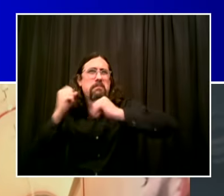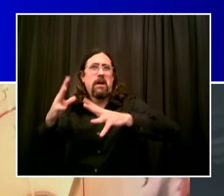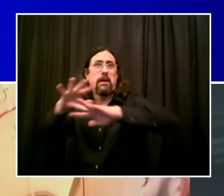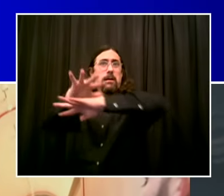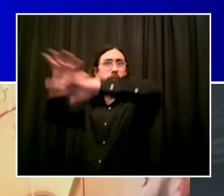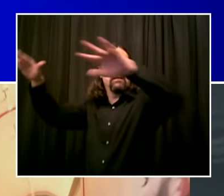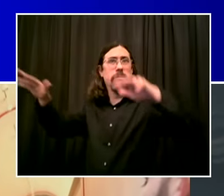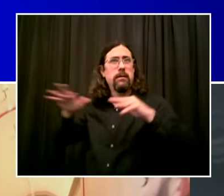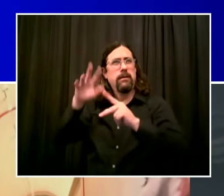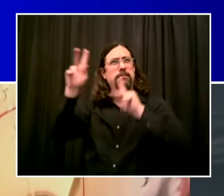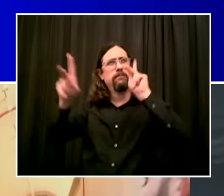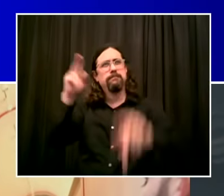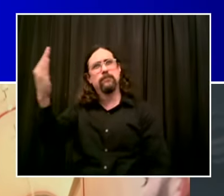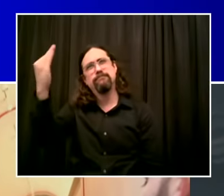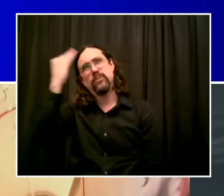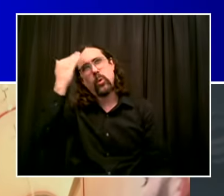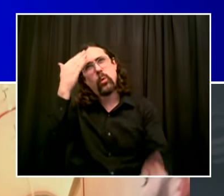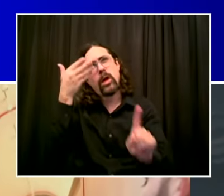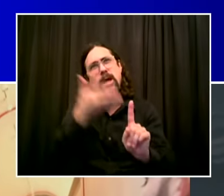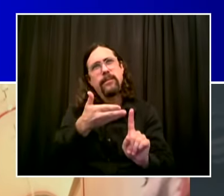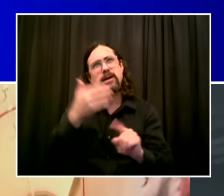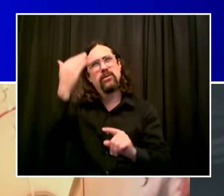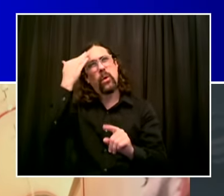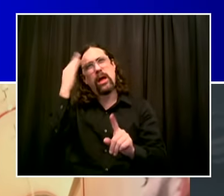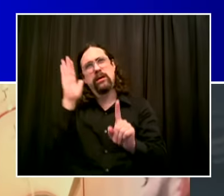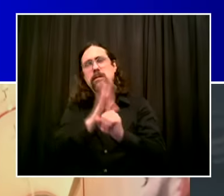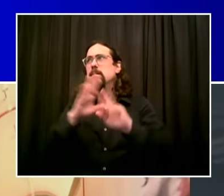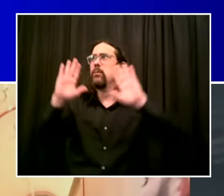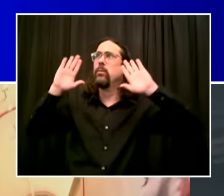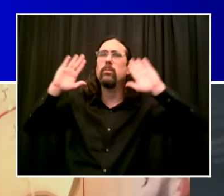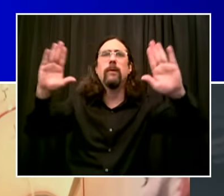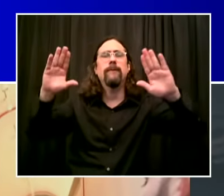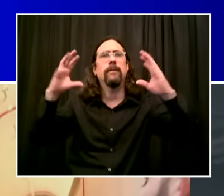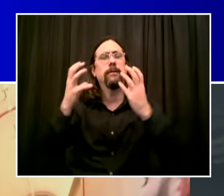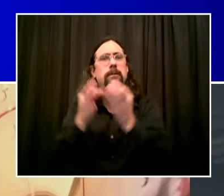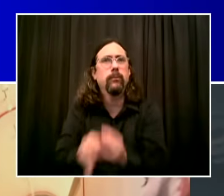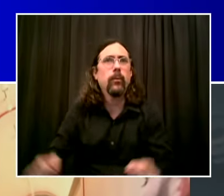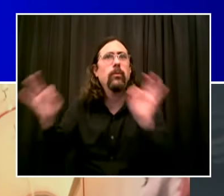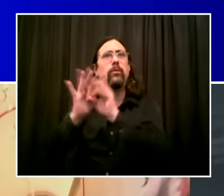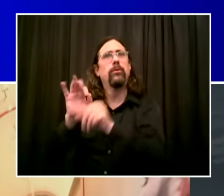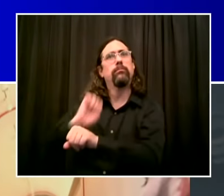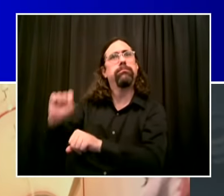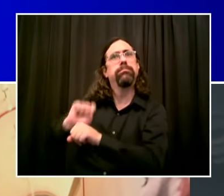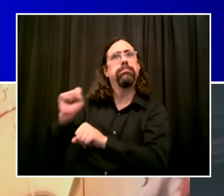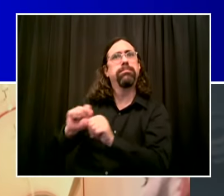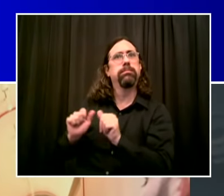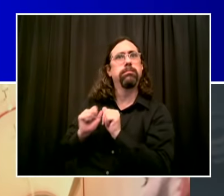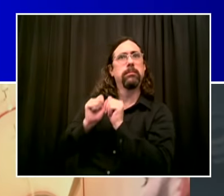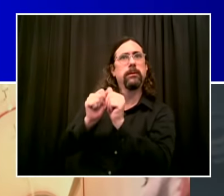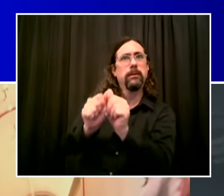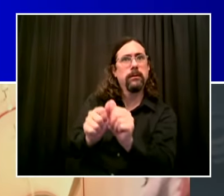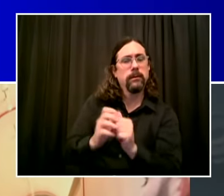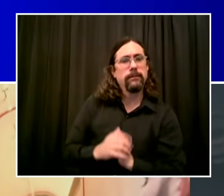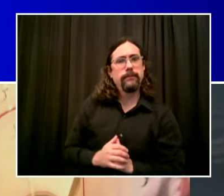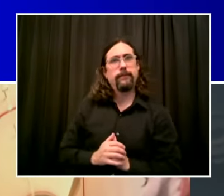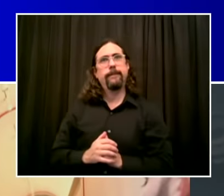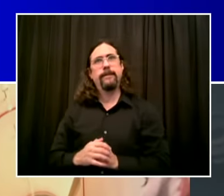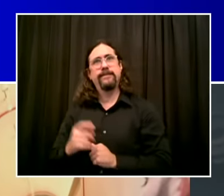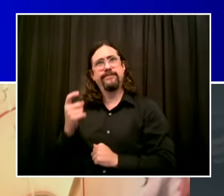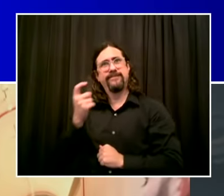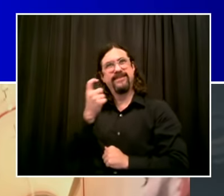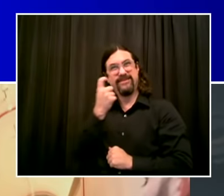spent time with over the last few days. And on Friday, I was in Harlem for a town hall meeting